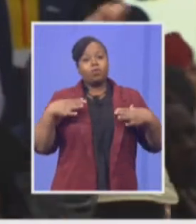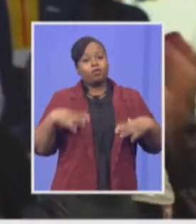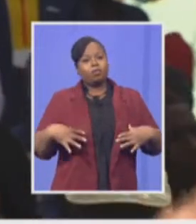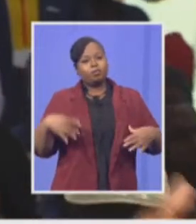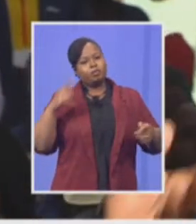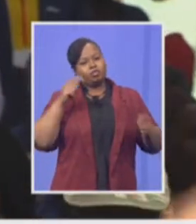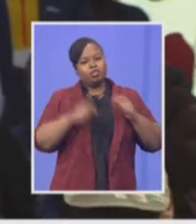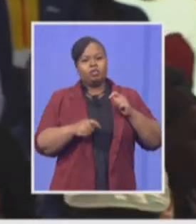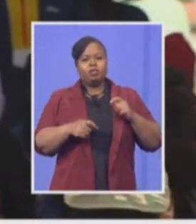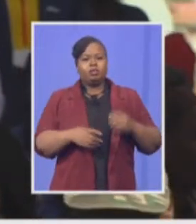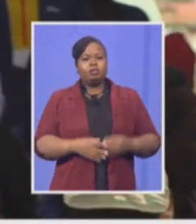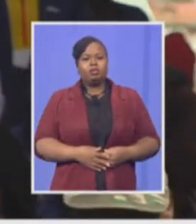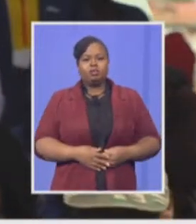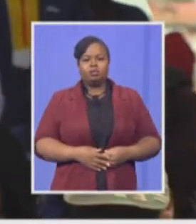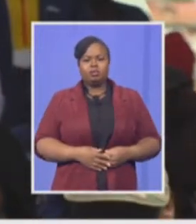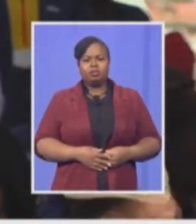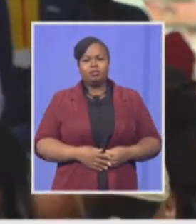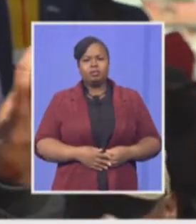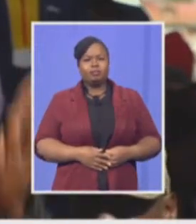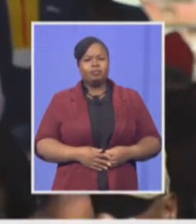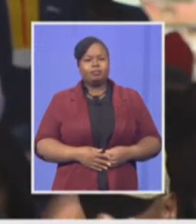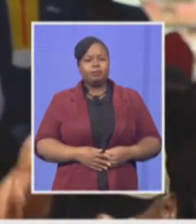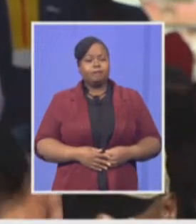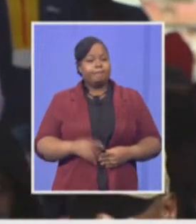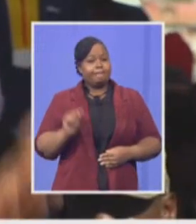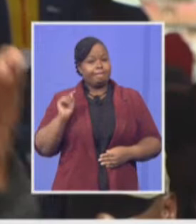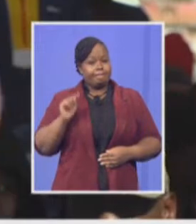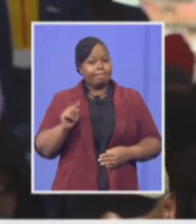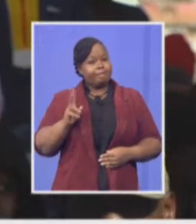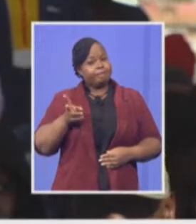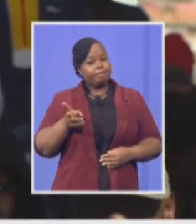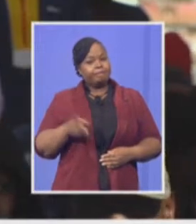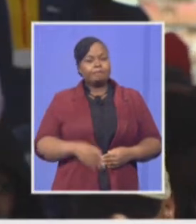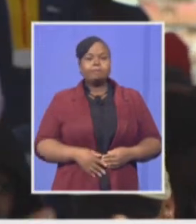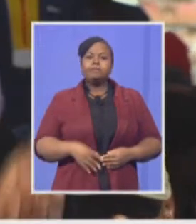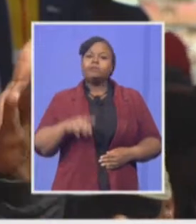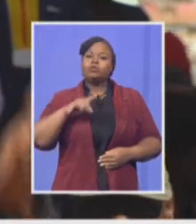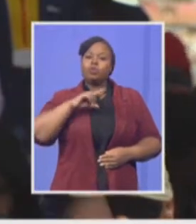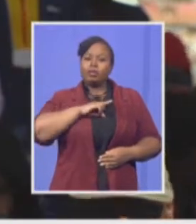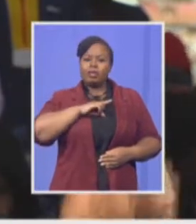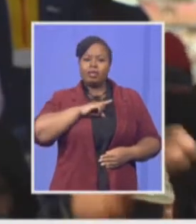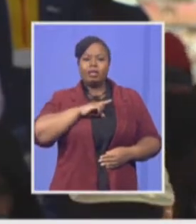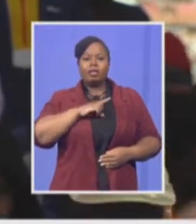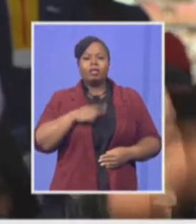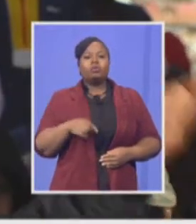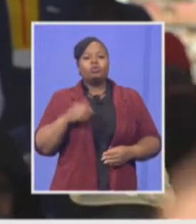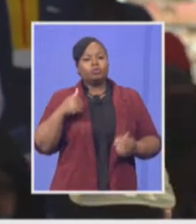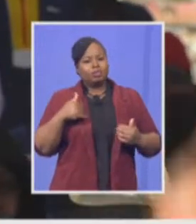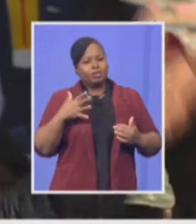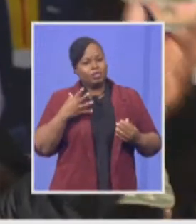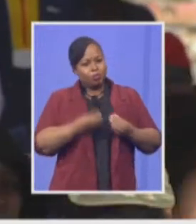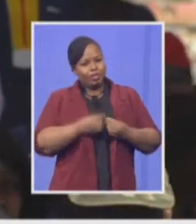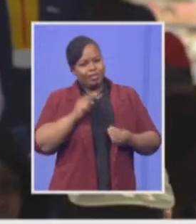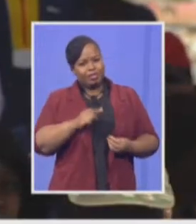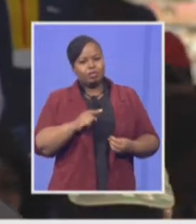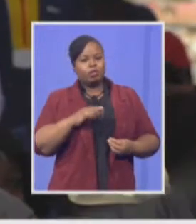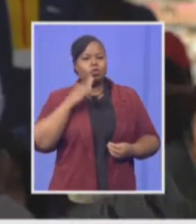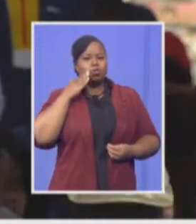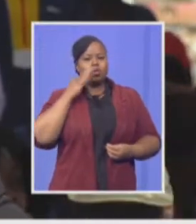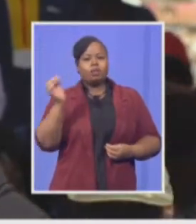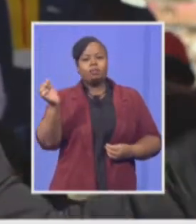changed every time yonke lezo zinto lezo okunye ukuthi kungani ningaqali ngabo mangabe nithatha